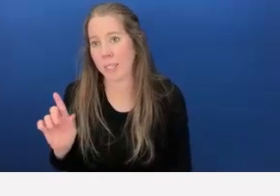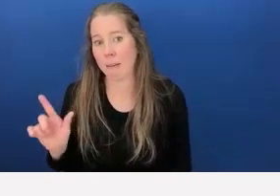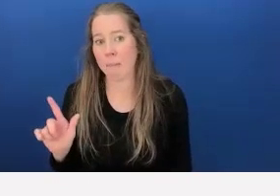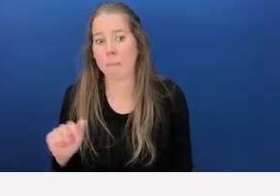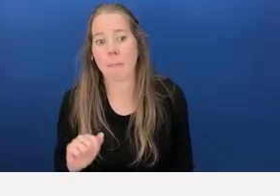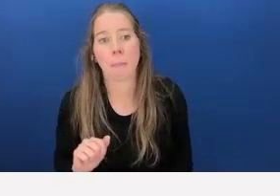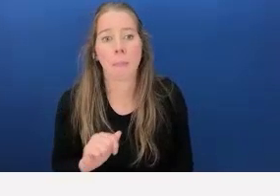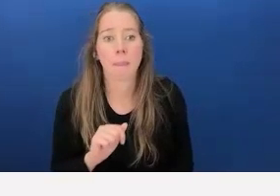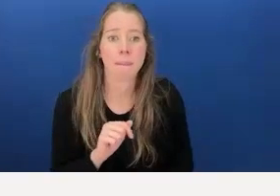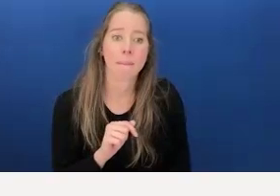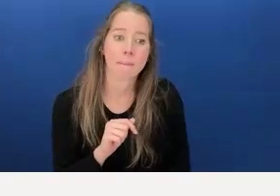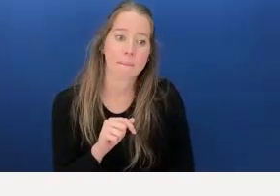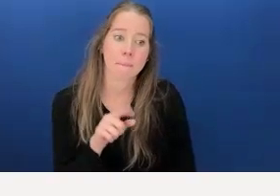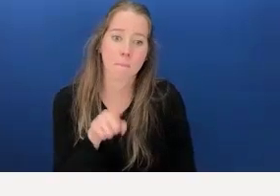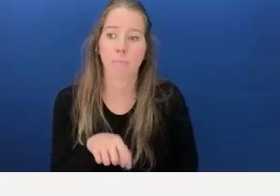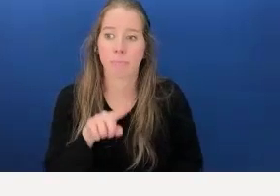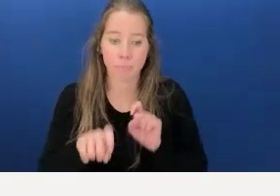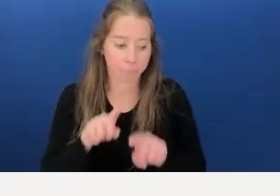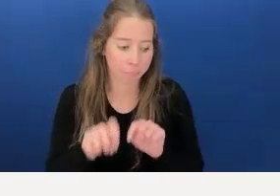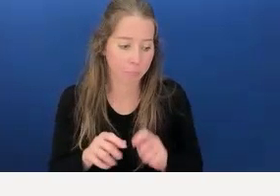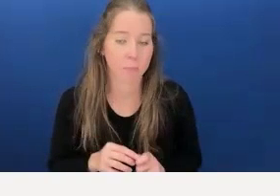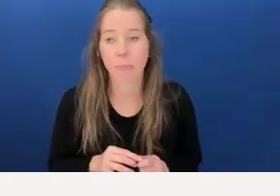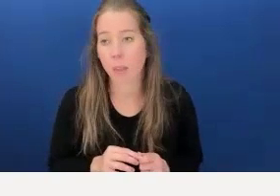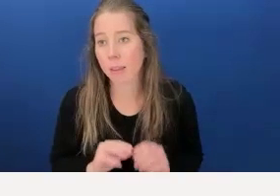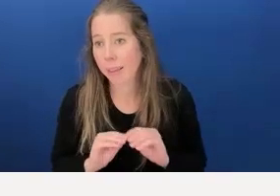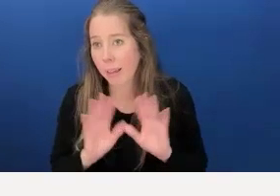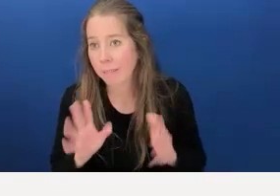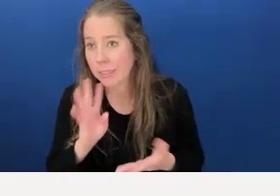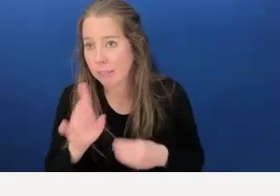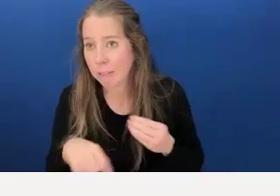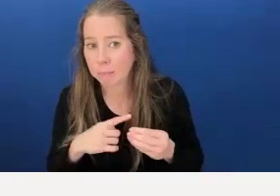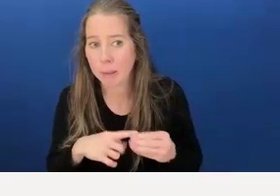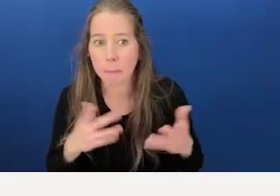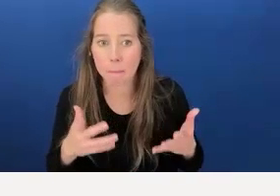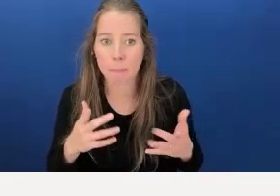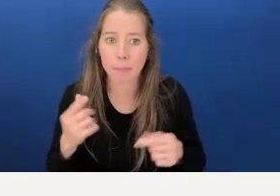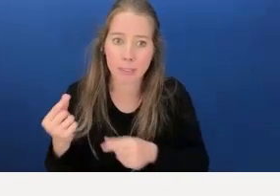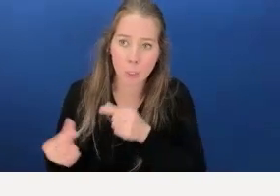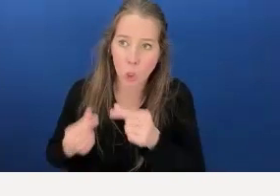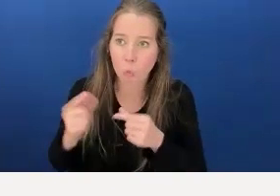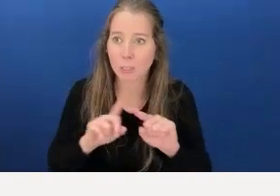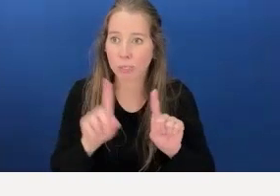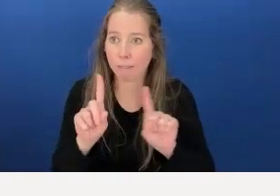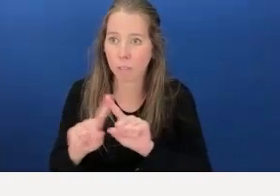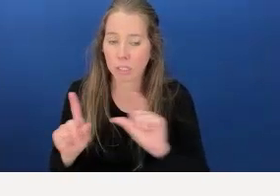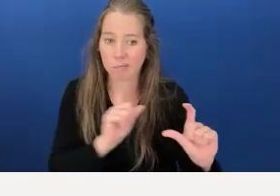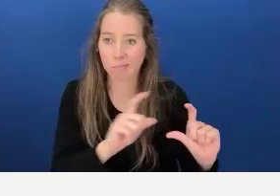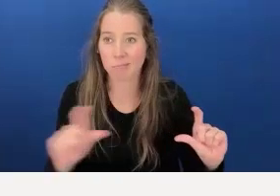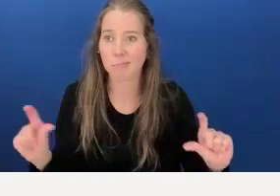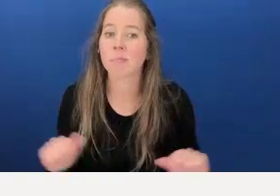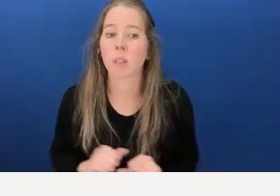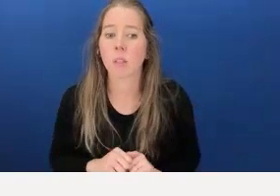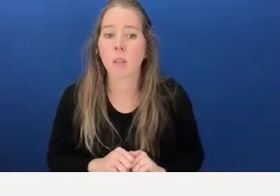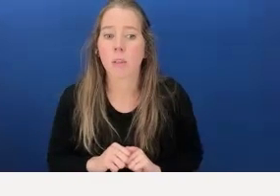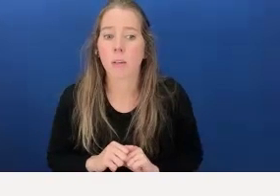So the survey here, obviously it talks about the generational difference that I mentioned,